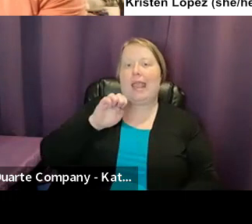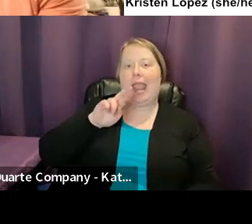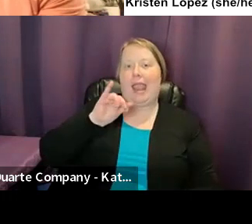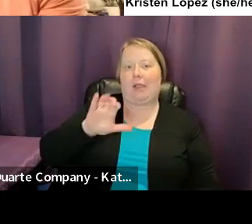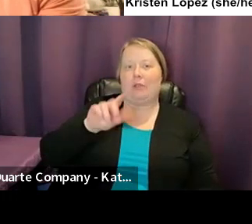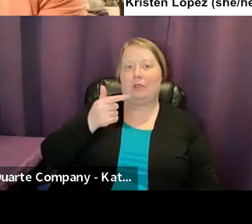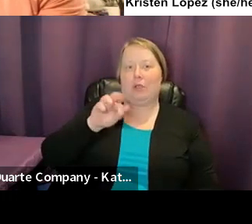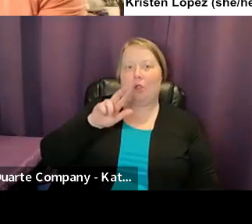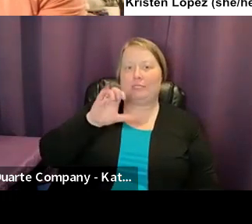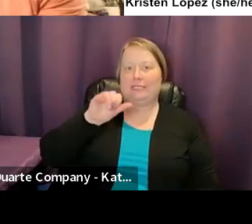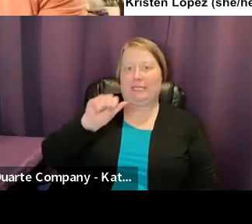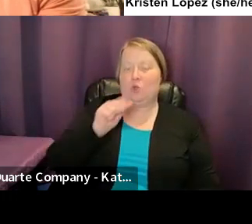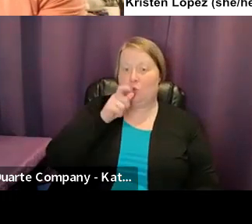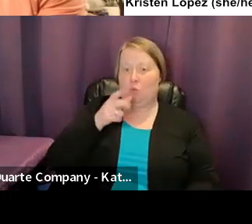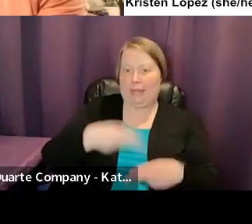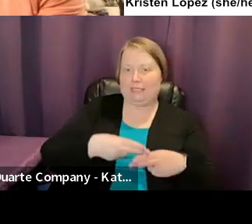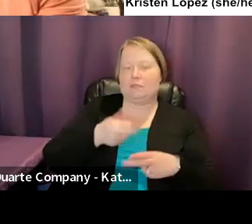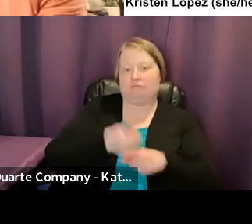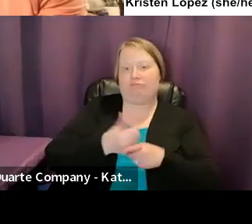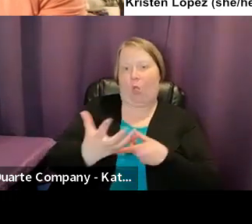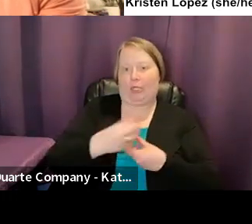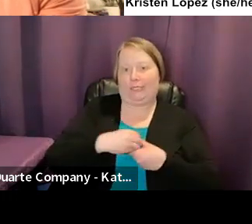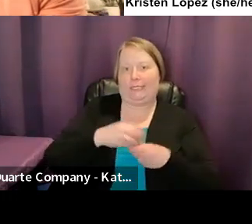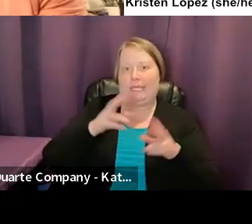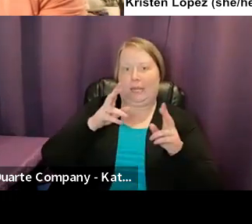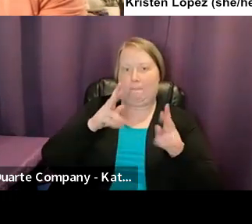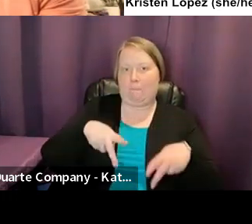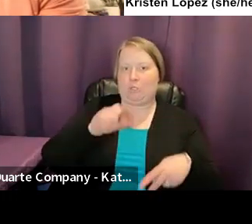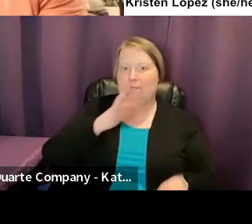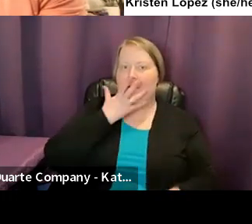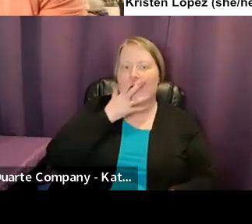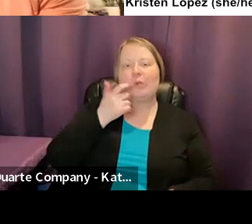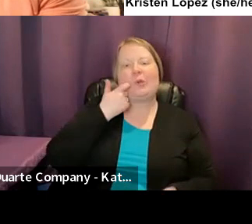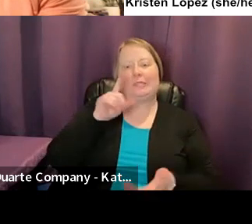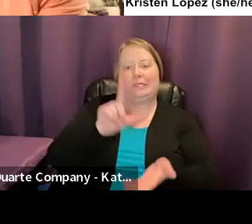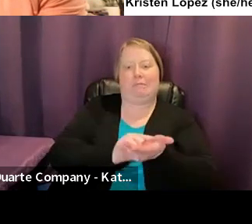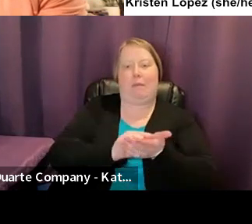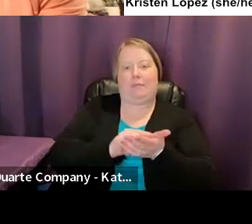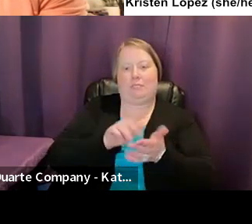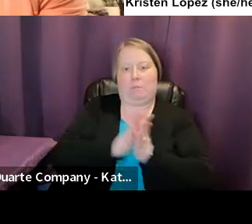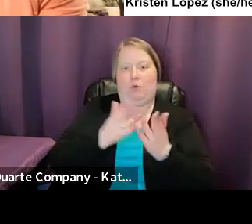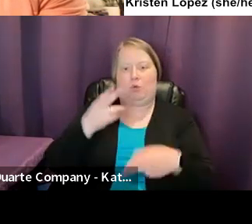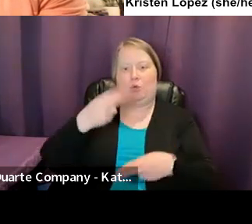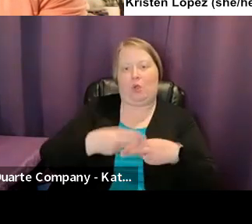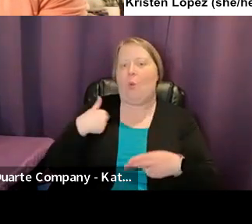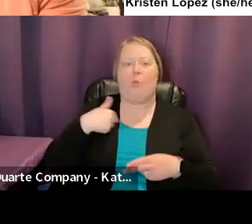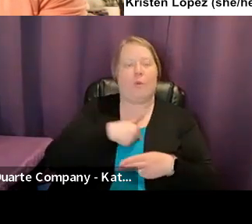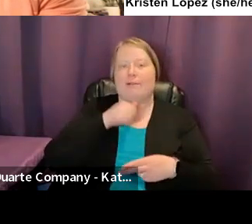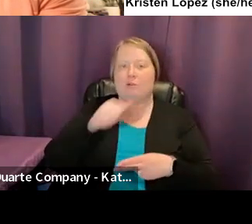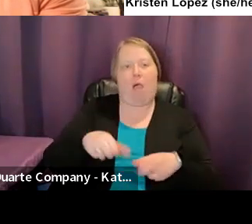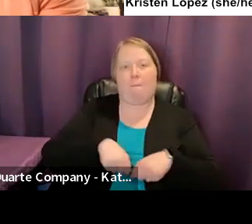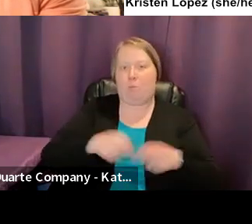you mentioned, is an autistic person of color who recently published a book called We're Not Broken. And we'll send that out to you all as